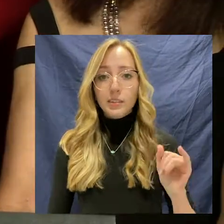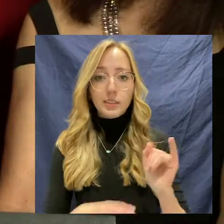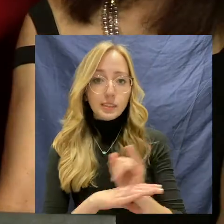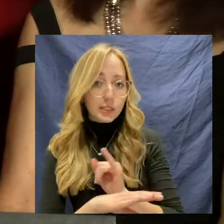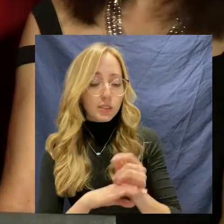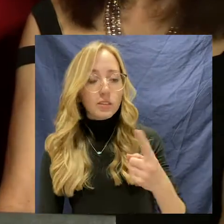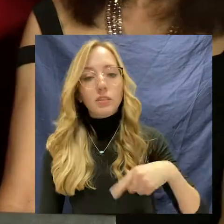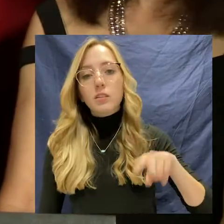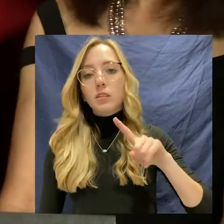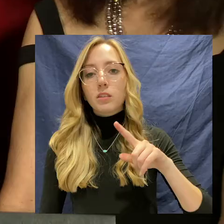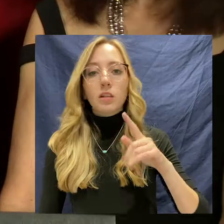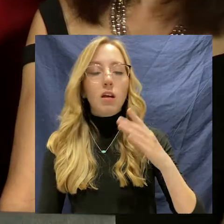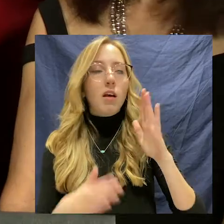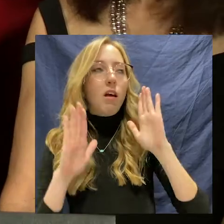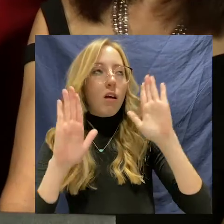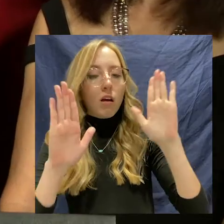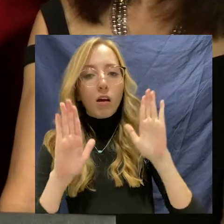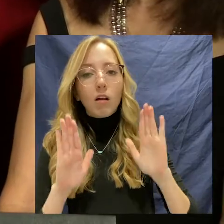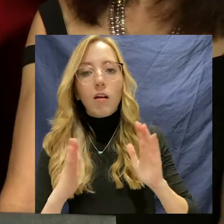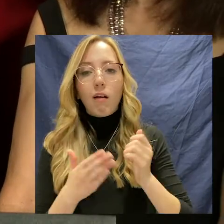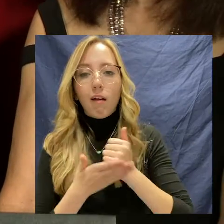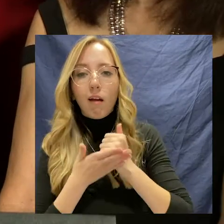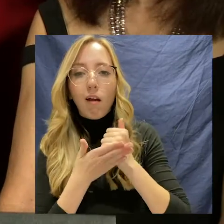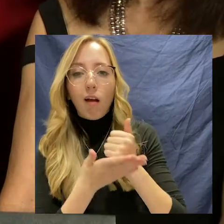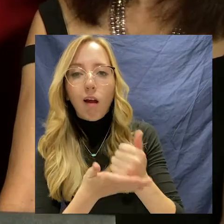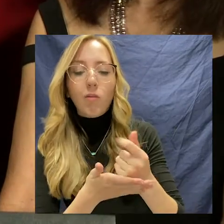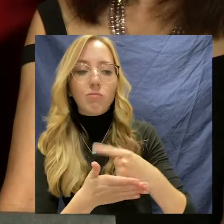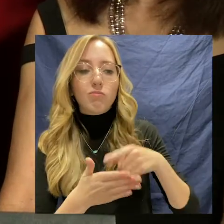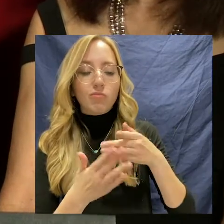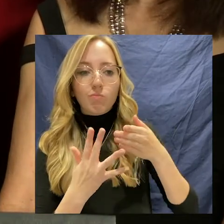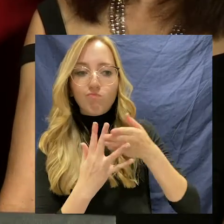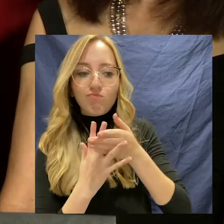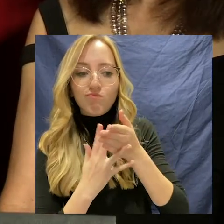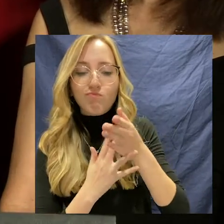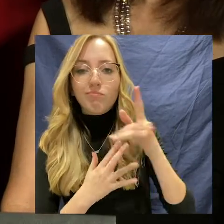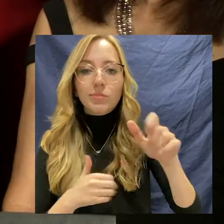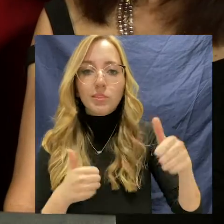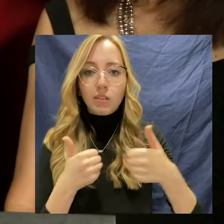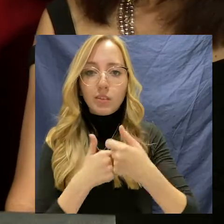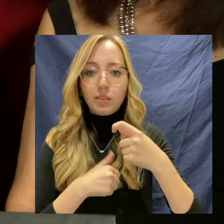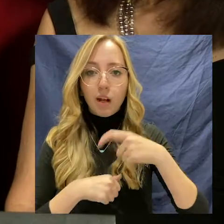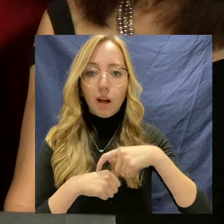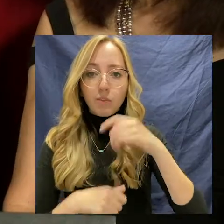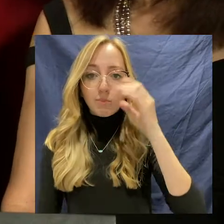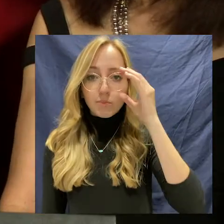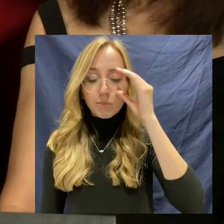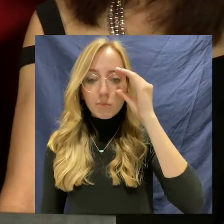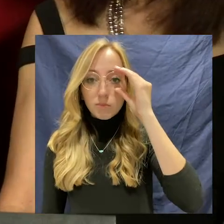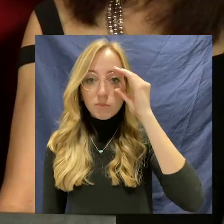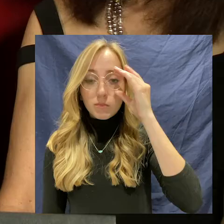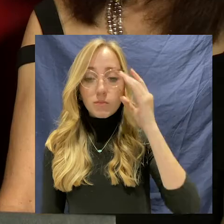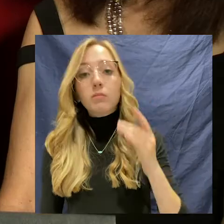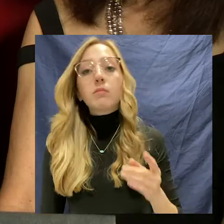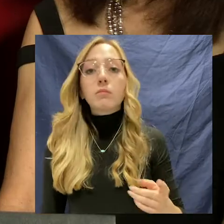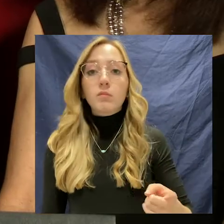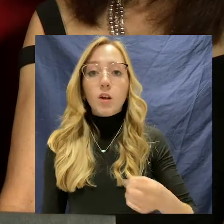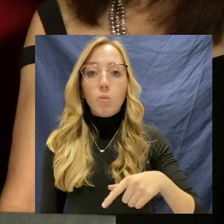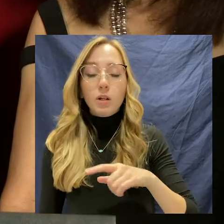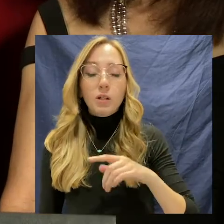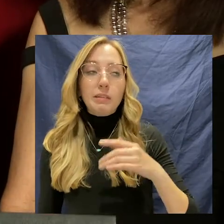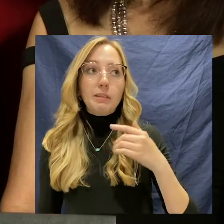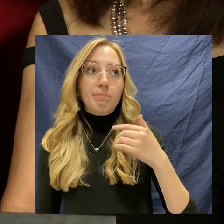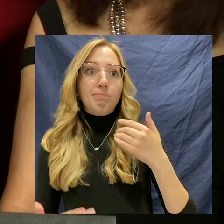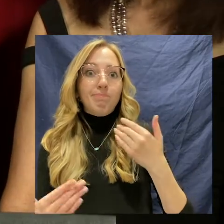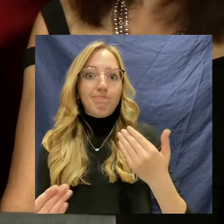been amazing in helping and guiding us through this challenging time. We were struck with overwhelm